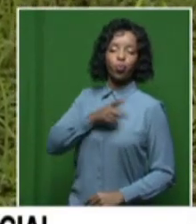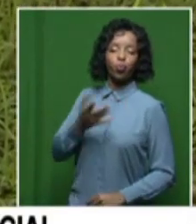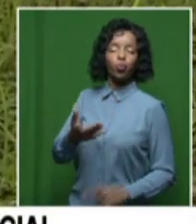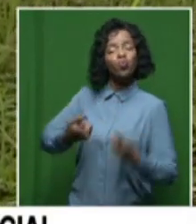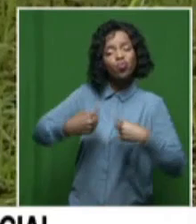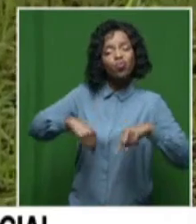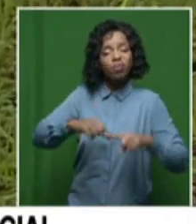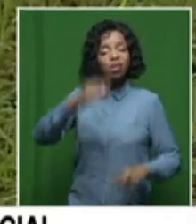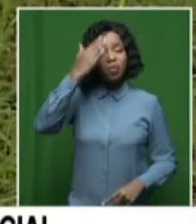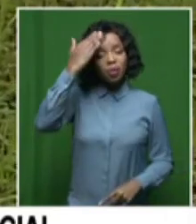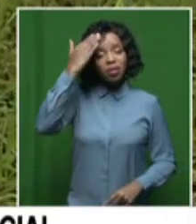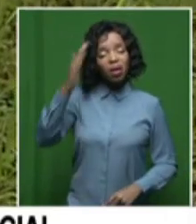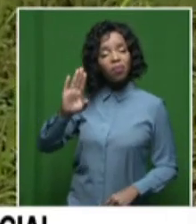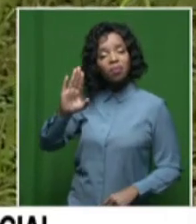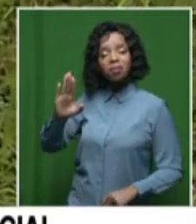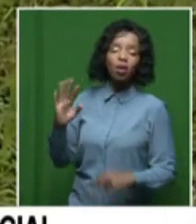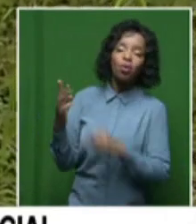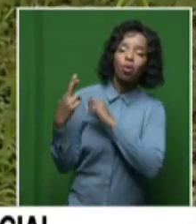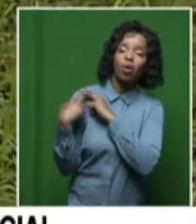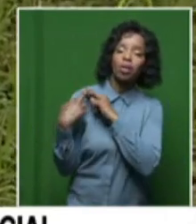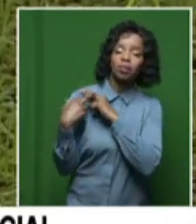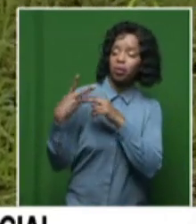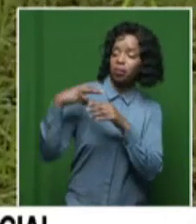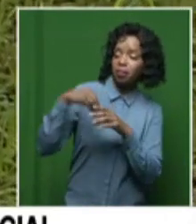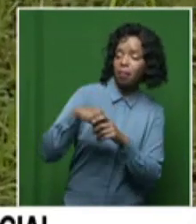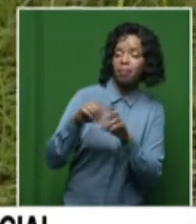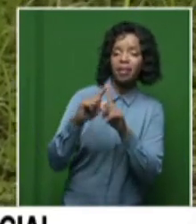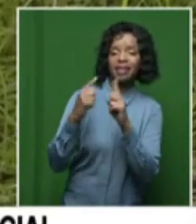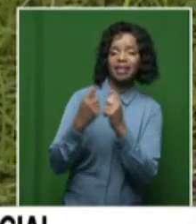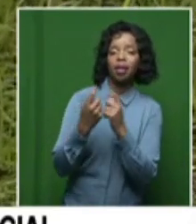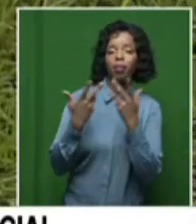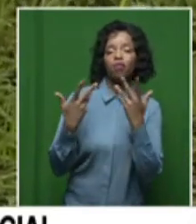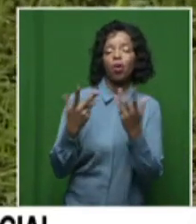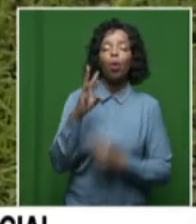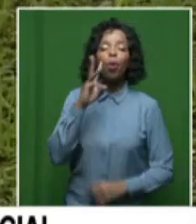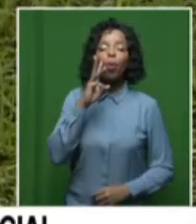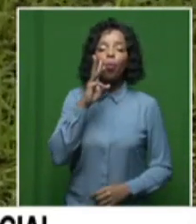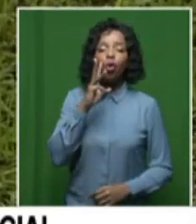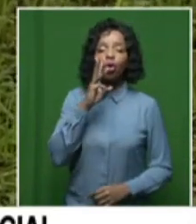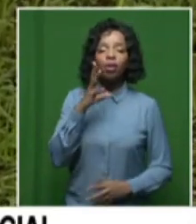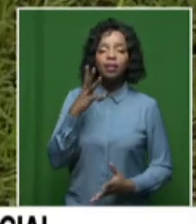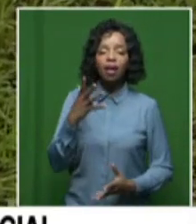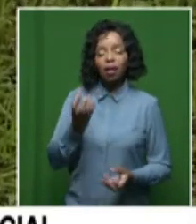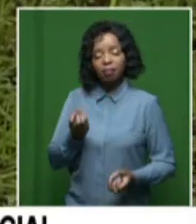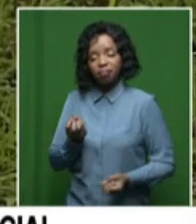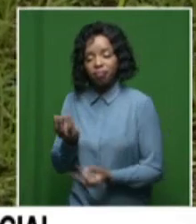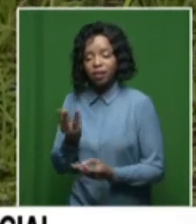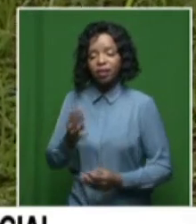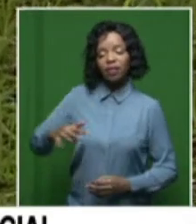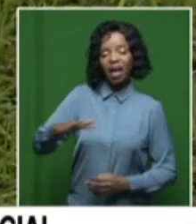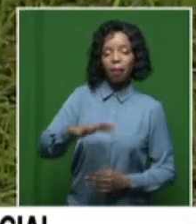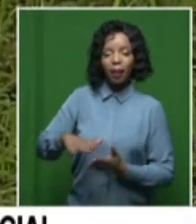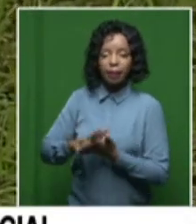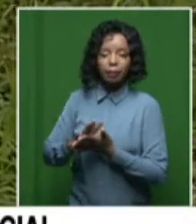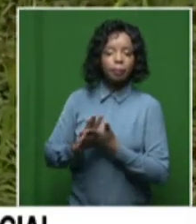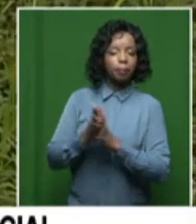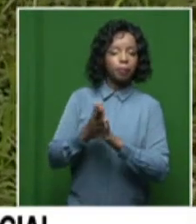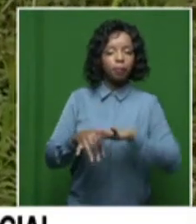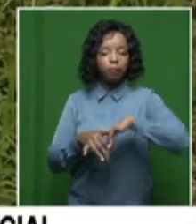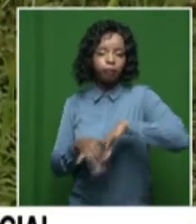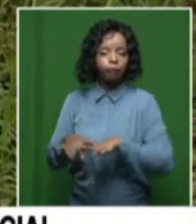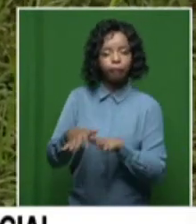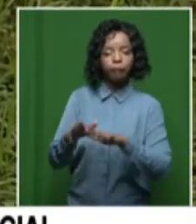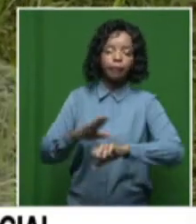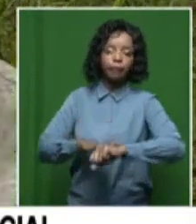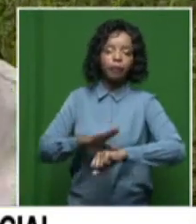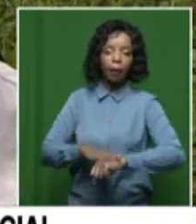responsible for part of the team for distributing water to those flood-stricken areas. That's where we're going to have to leave it, Sakina.